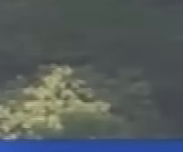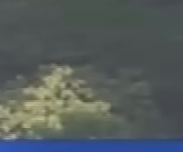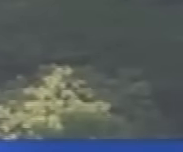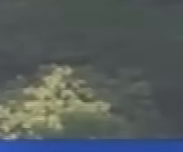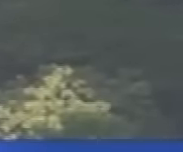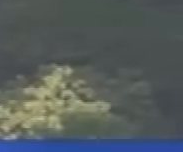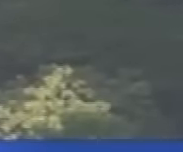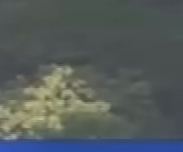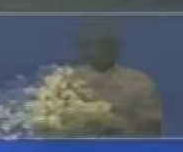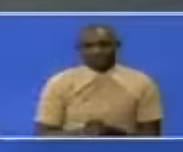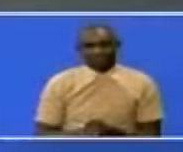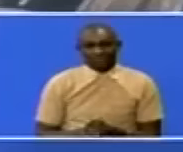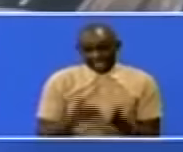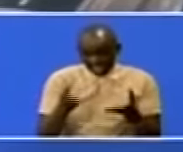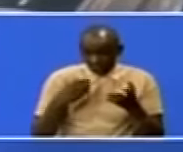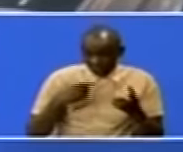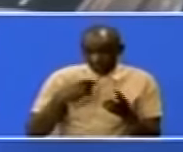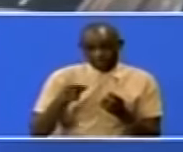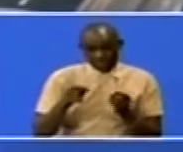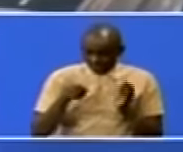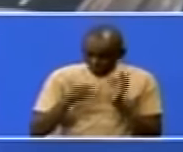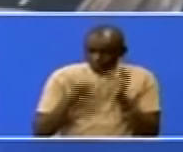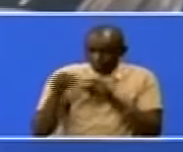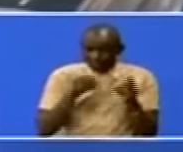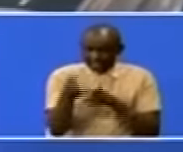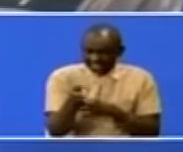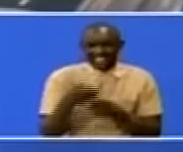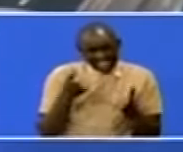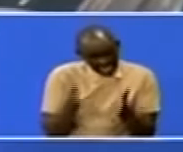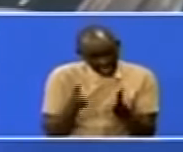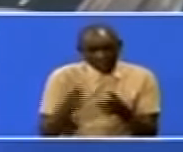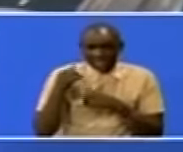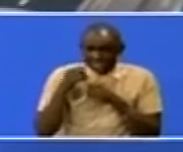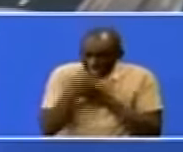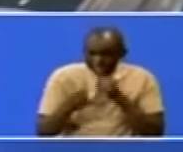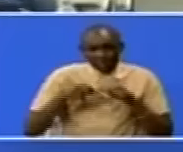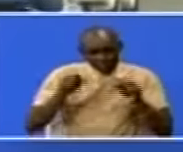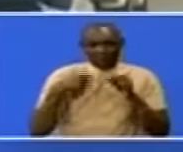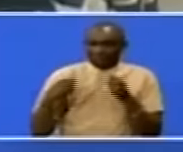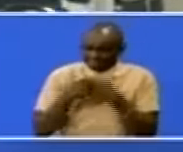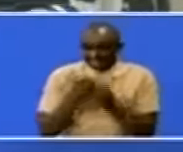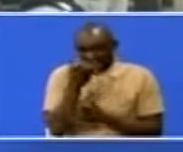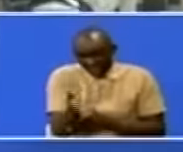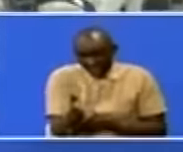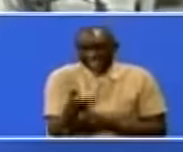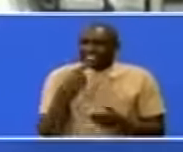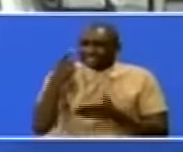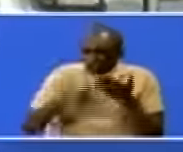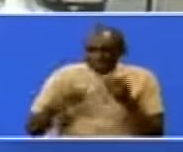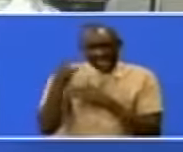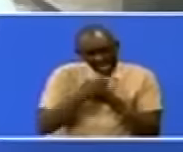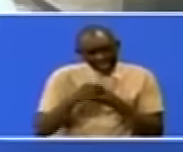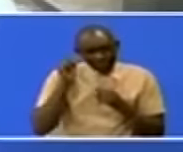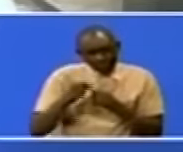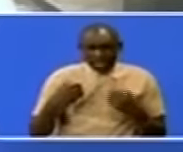Has been fast moving to address the huge infrastructure deficit the country continues to face. It is estimated that the country has